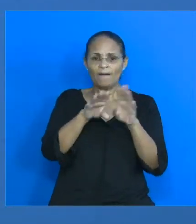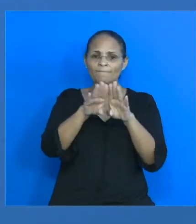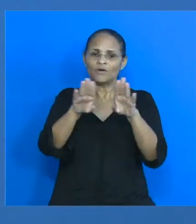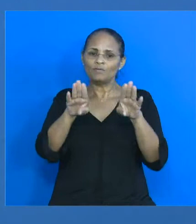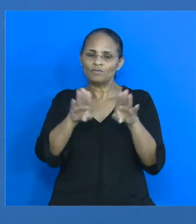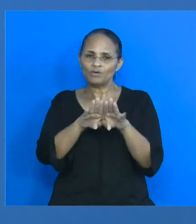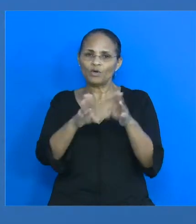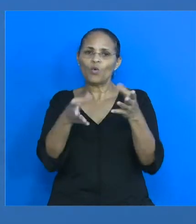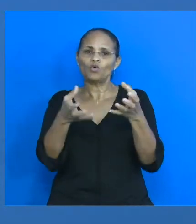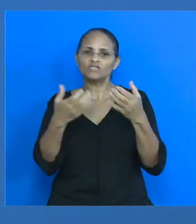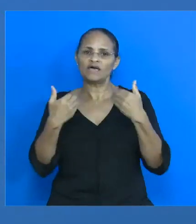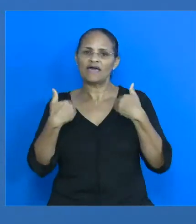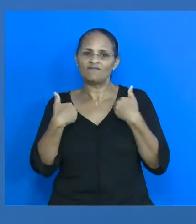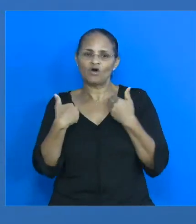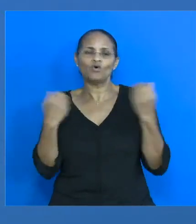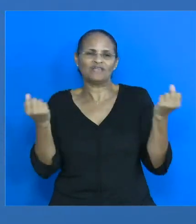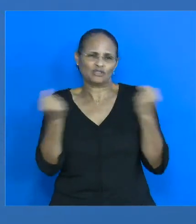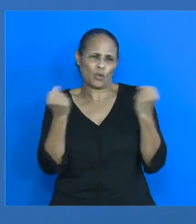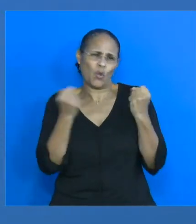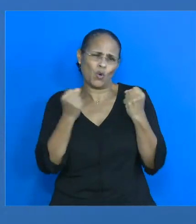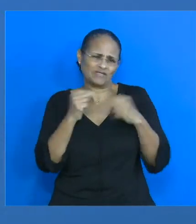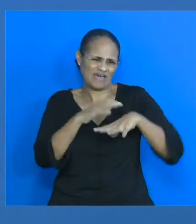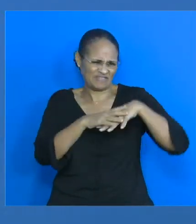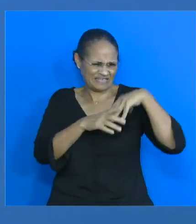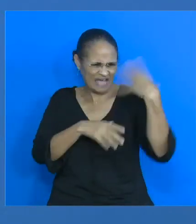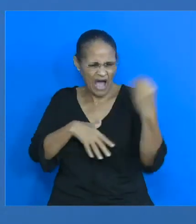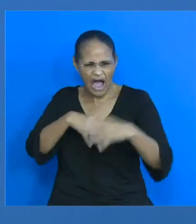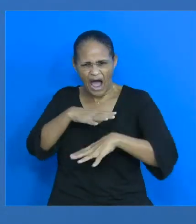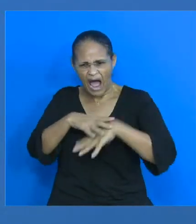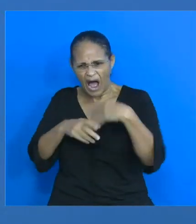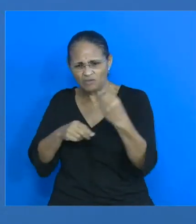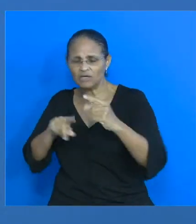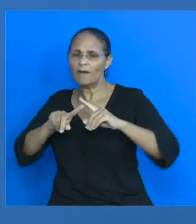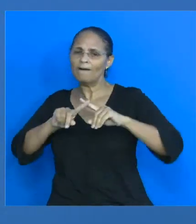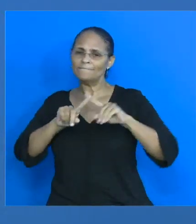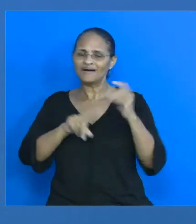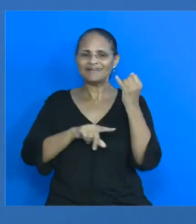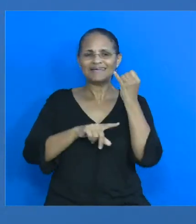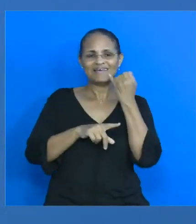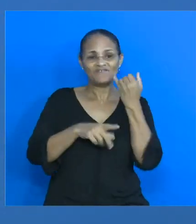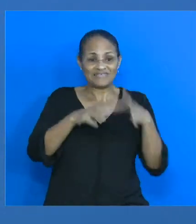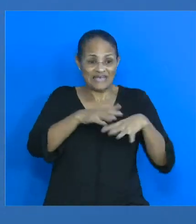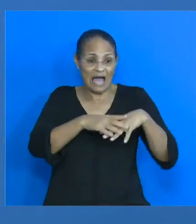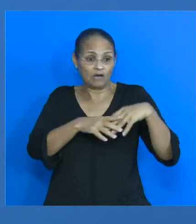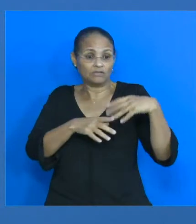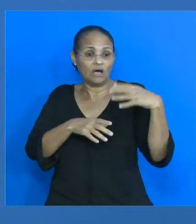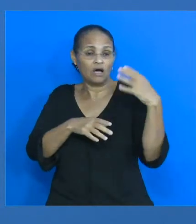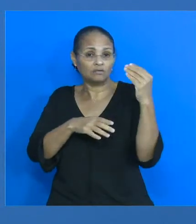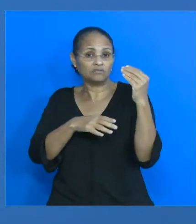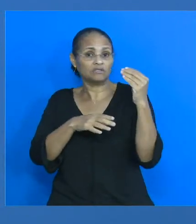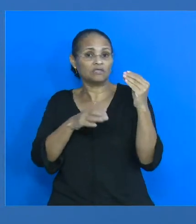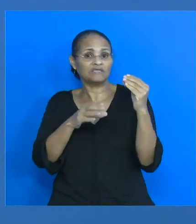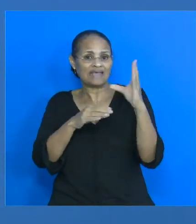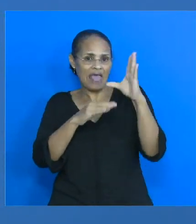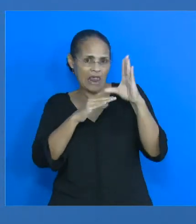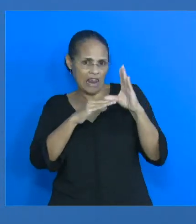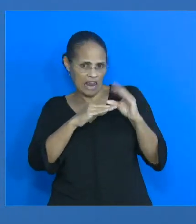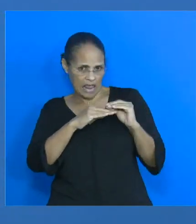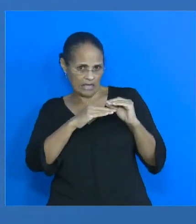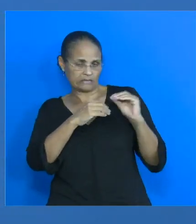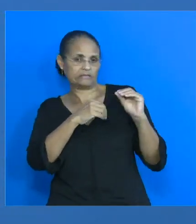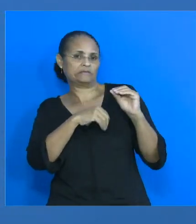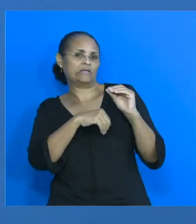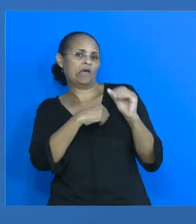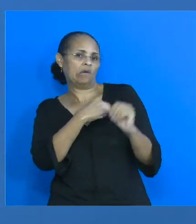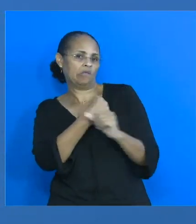to have things outdoors, but outdoor events are far less risk than indoor events. Indoor